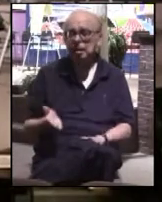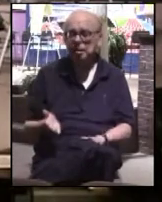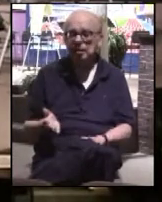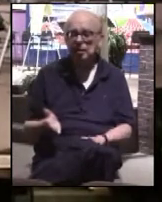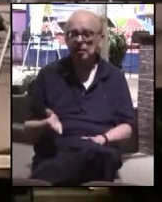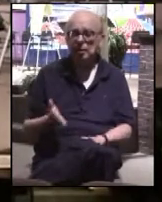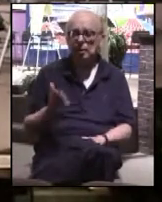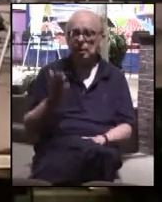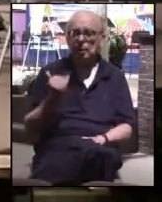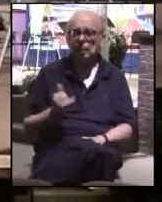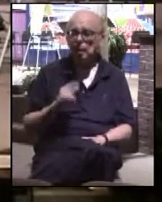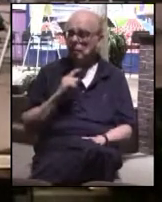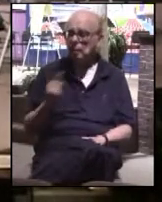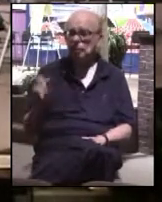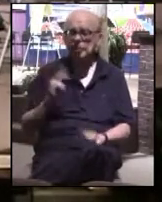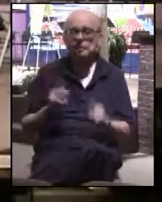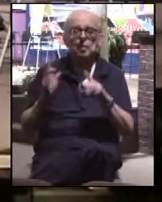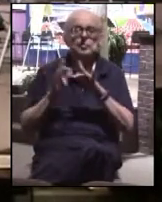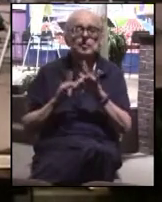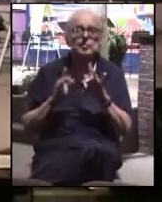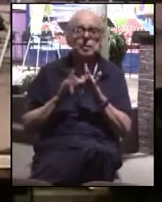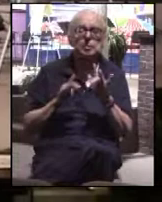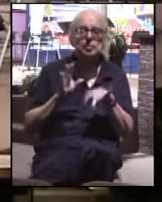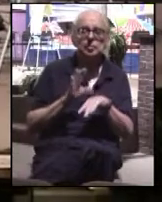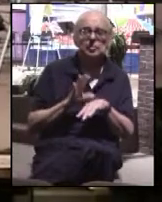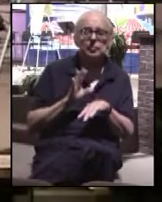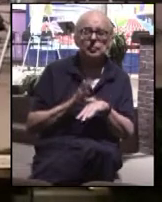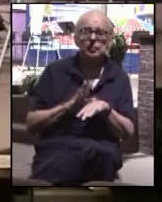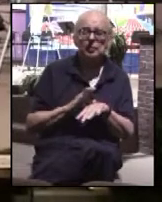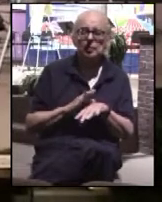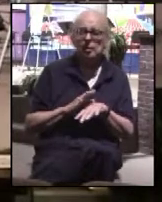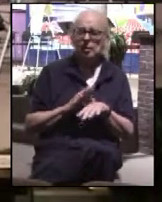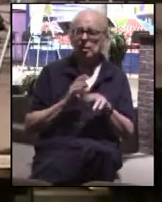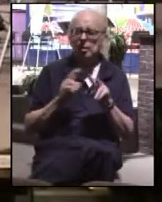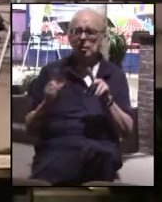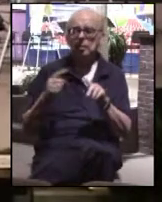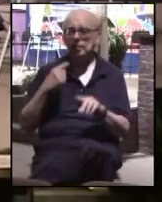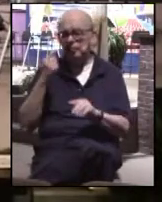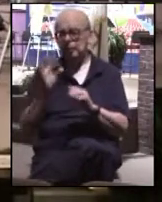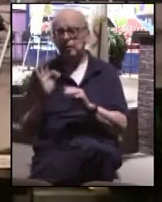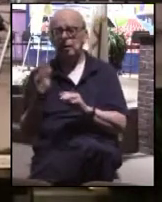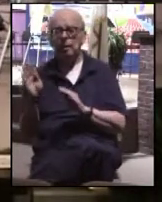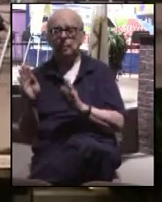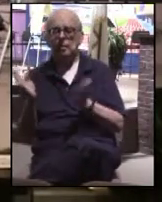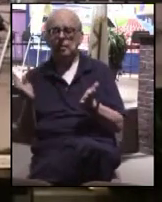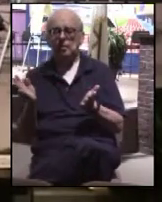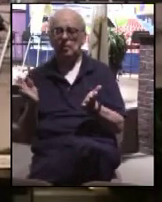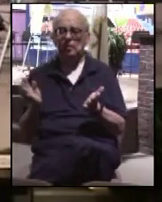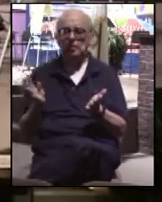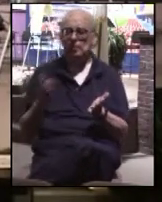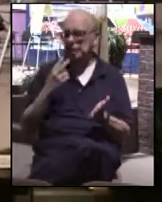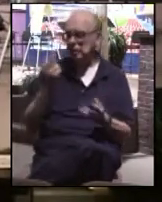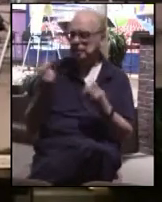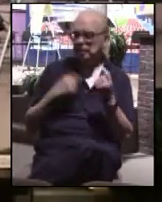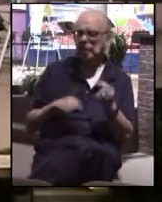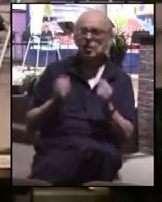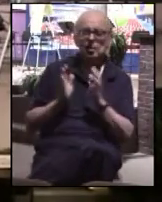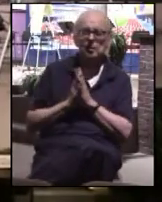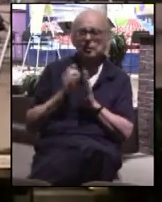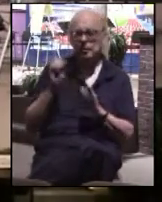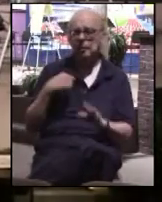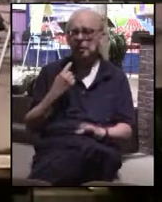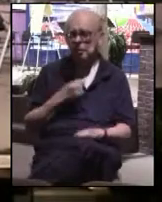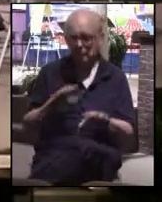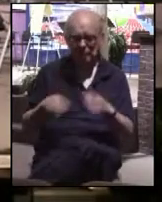why are they missing i i can look out on facebook and i can see people that will constantly say pray for us and